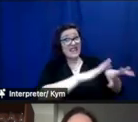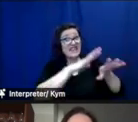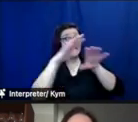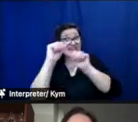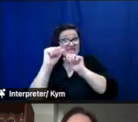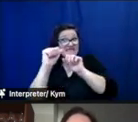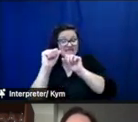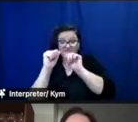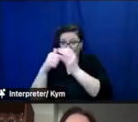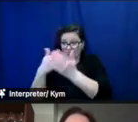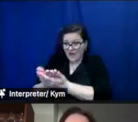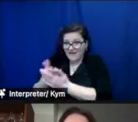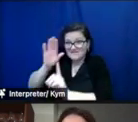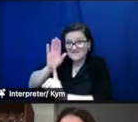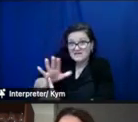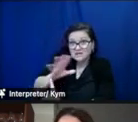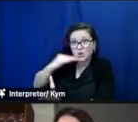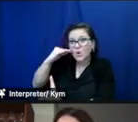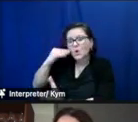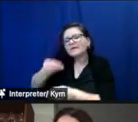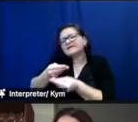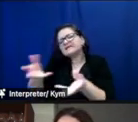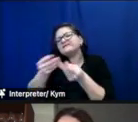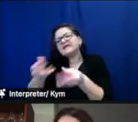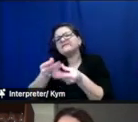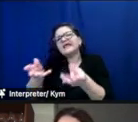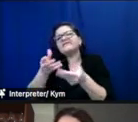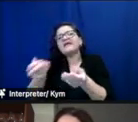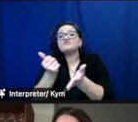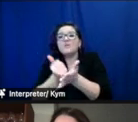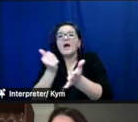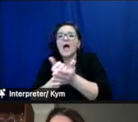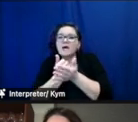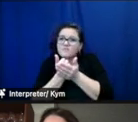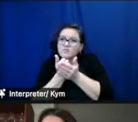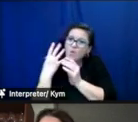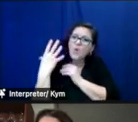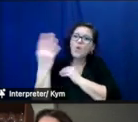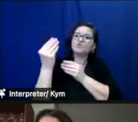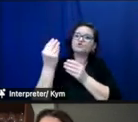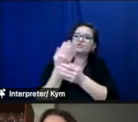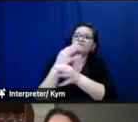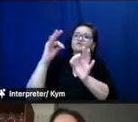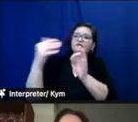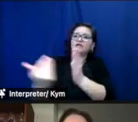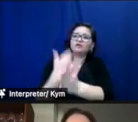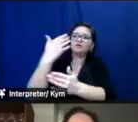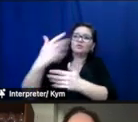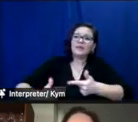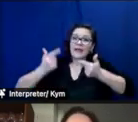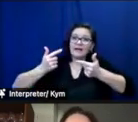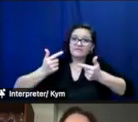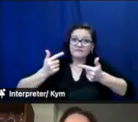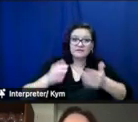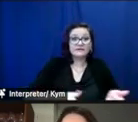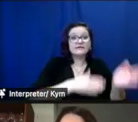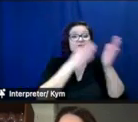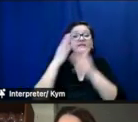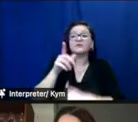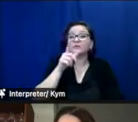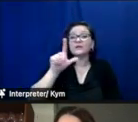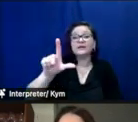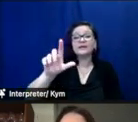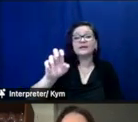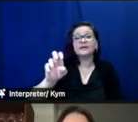on to a new life. What is that? Yep. And so the next person we'll talk about is Lee Coffin. And he,